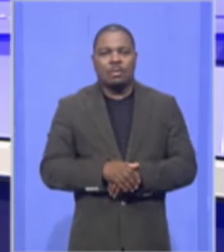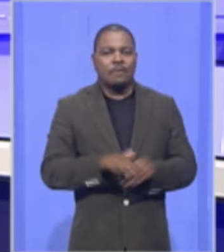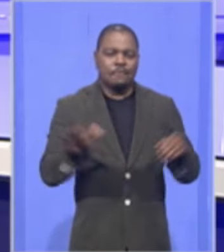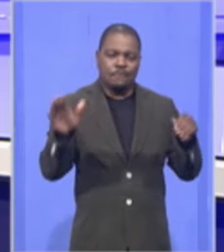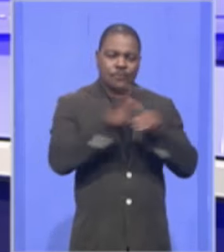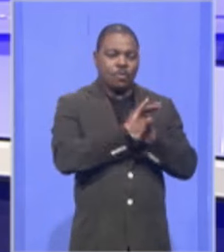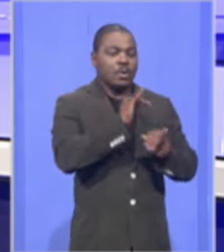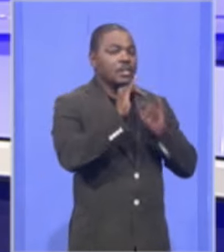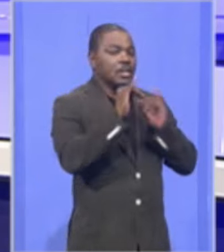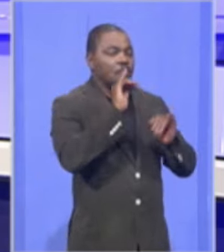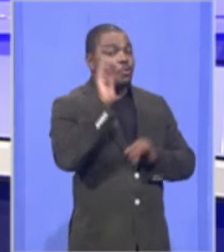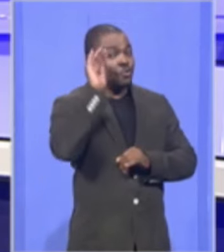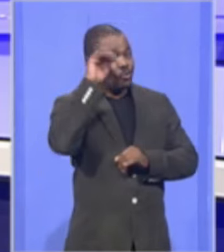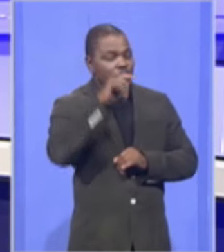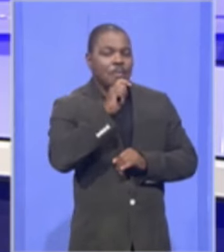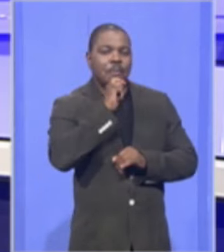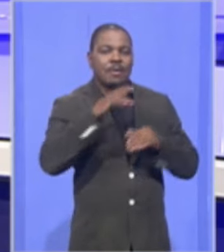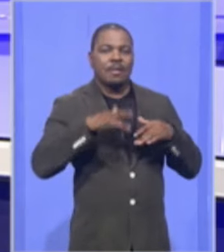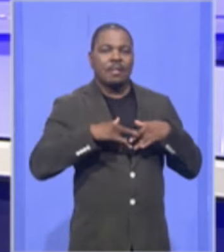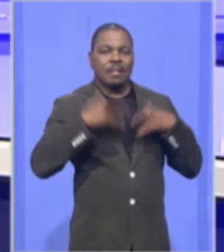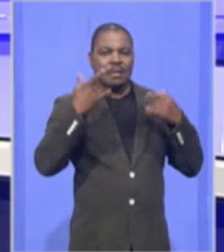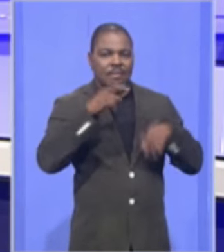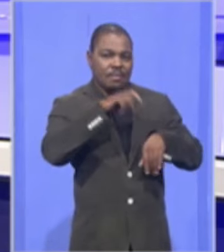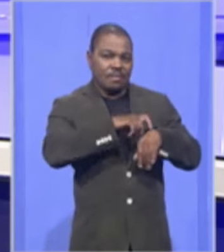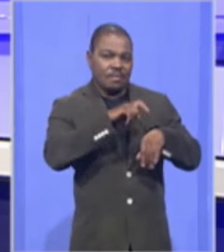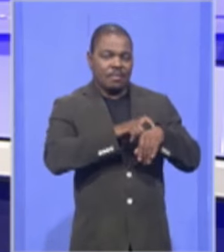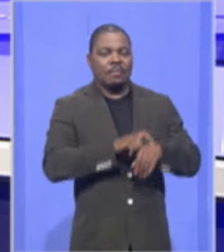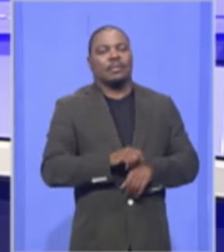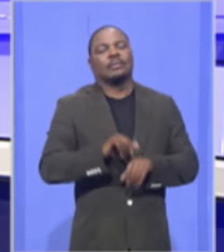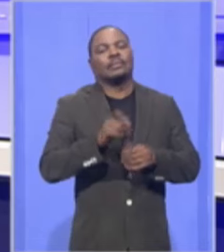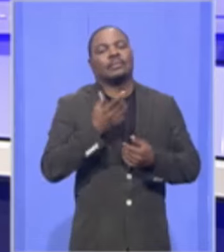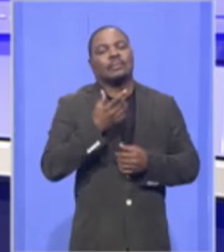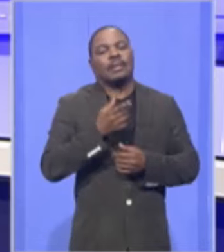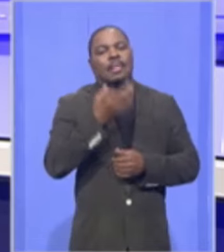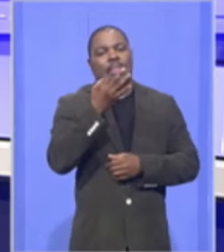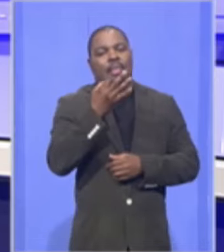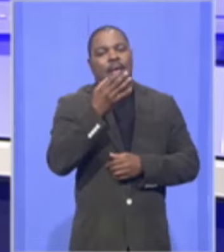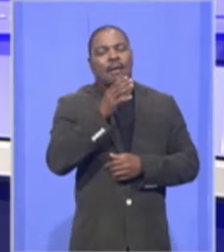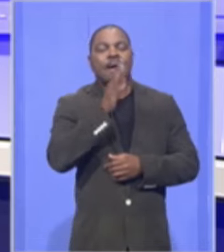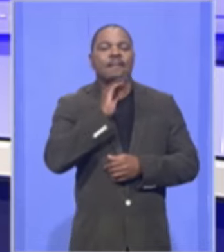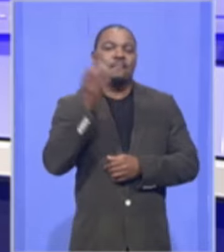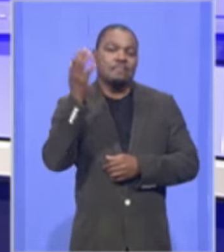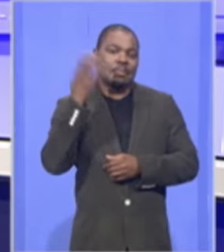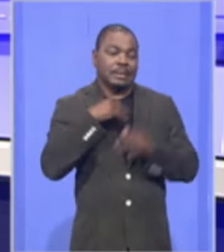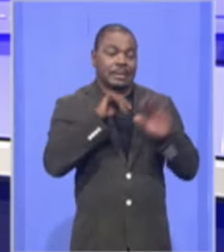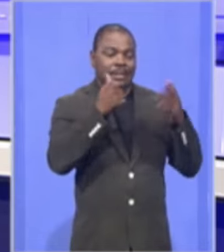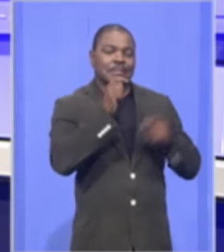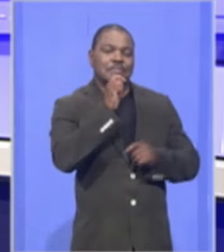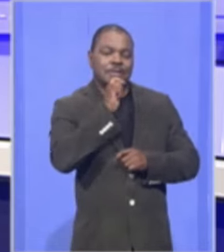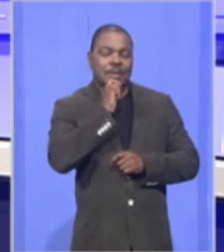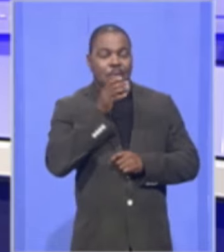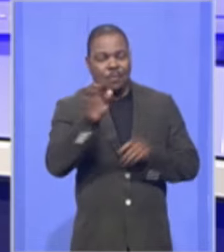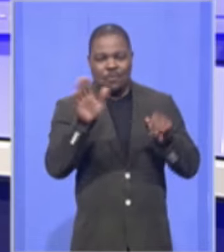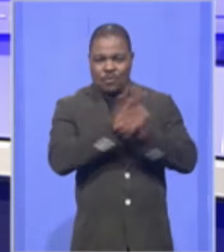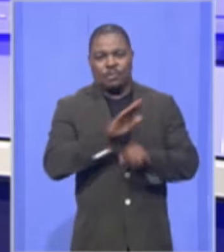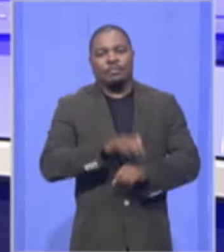e feletseng mo Morning Live ka moso metsotso e le 30 morago ga ura ya borataro mo mesong.